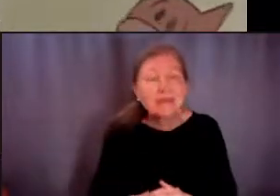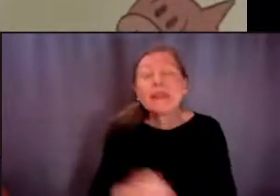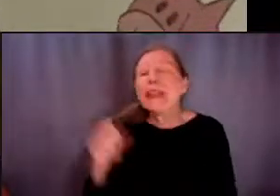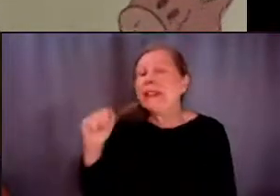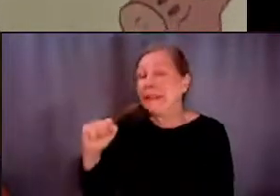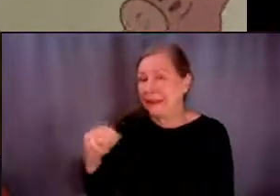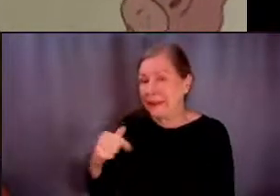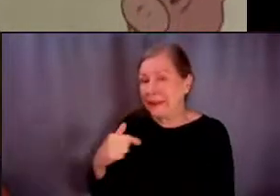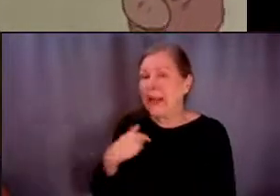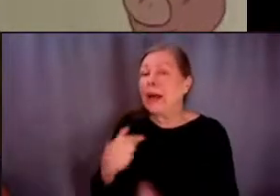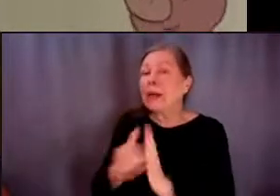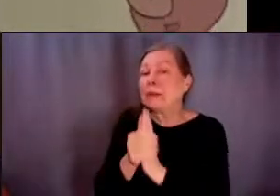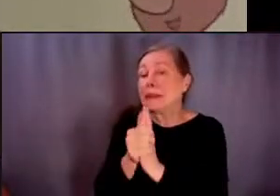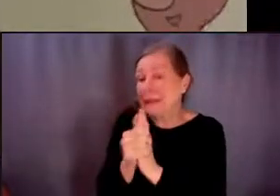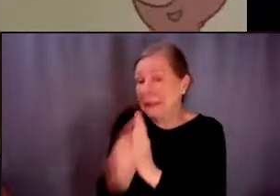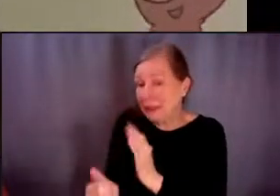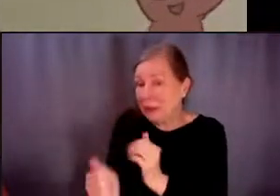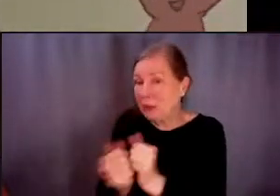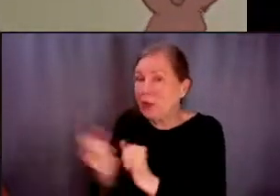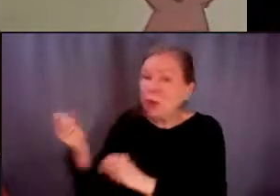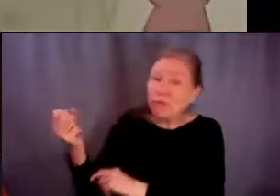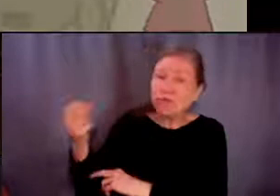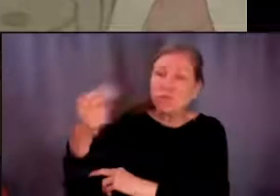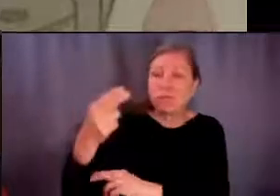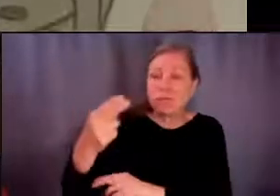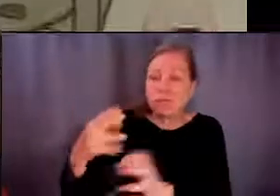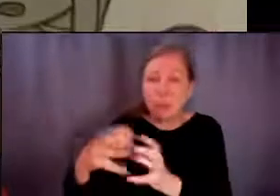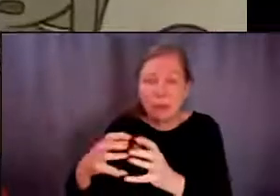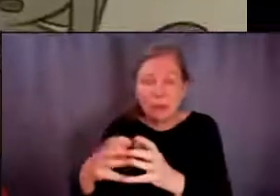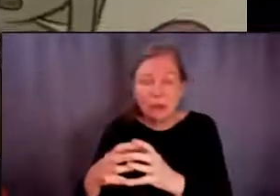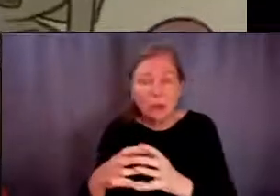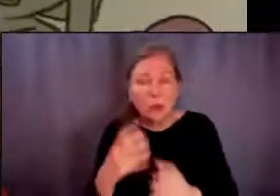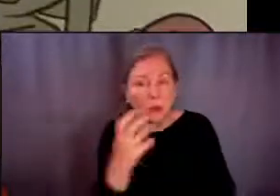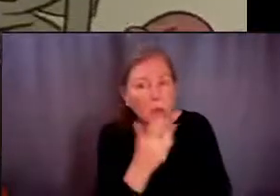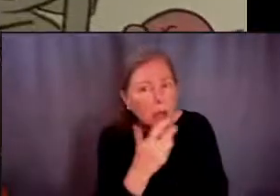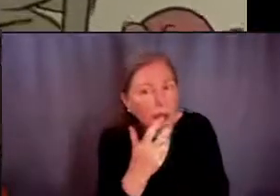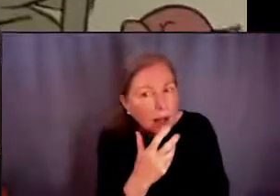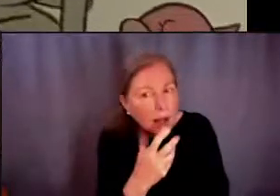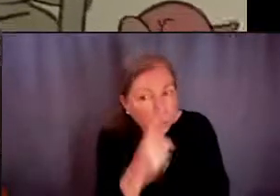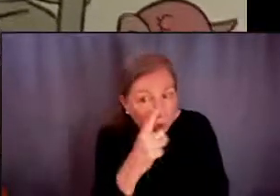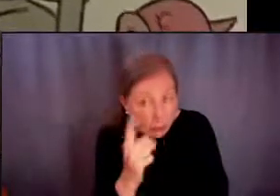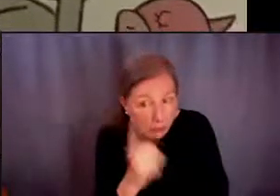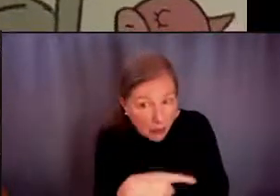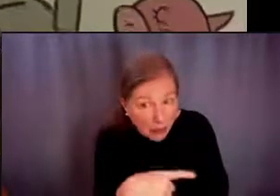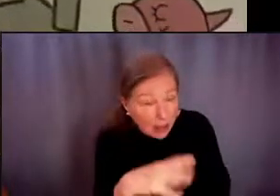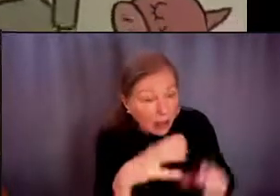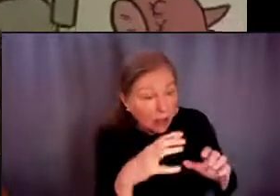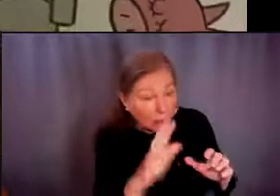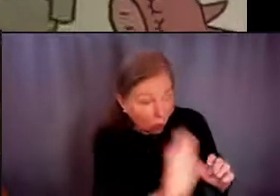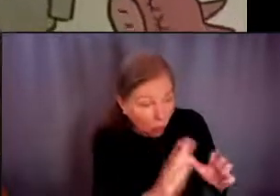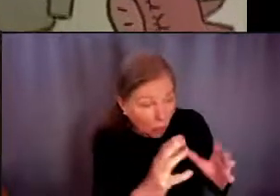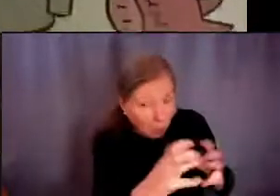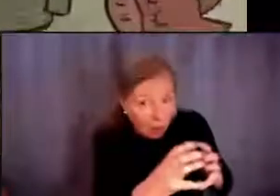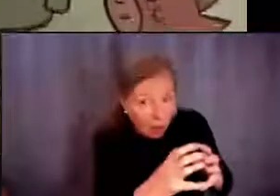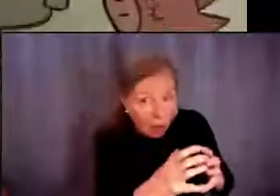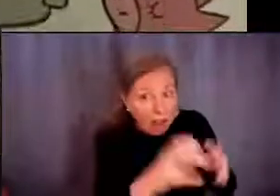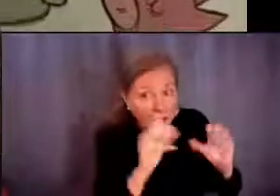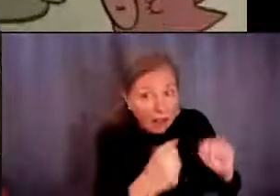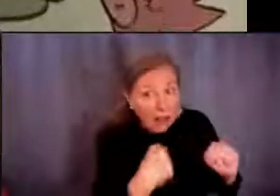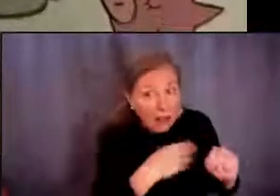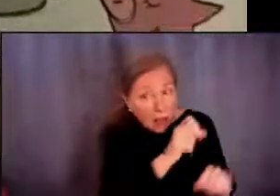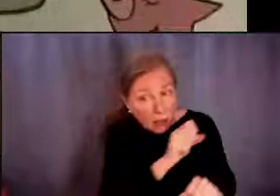I am very good at throwing. Whoa. May I throw your ball?